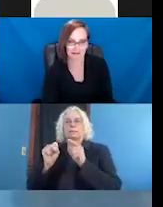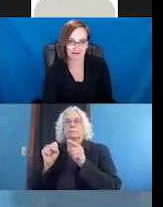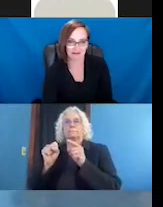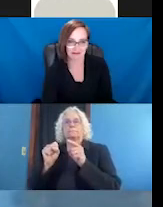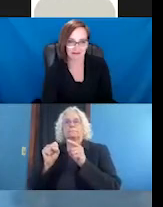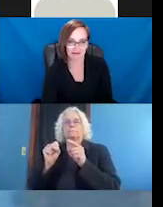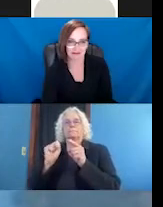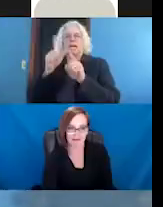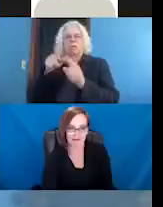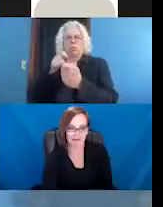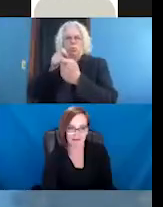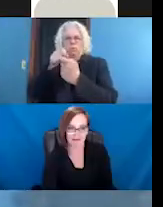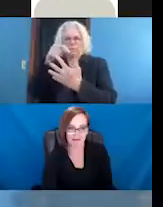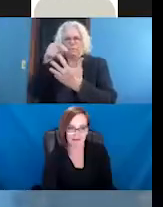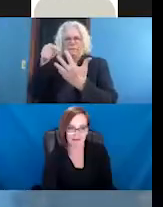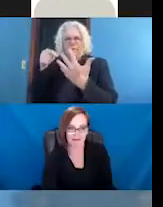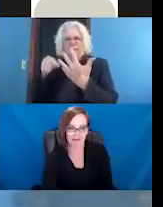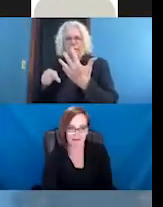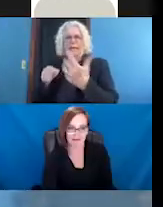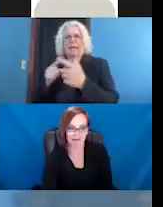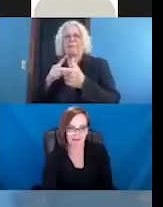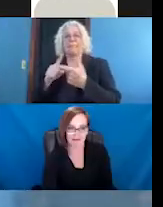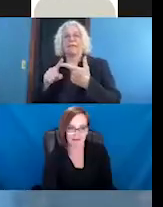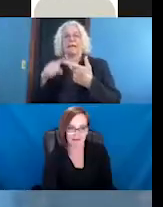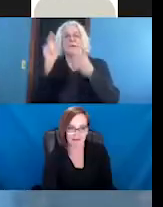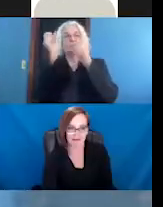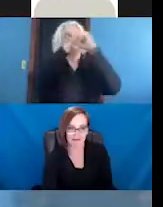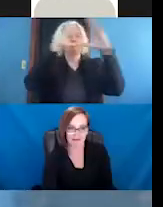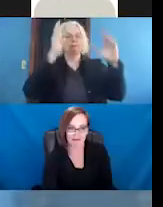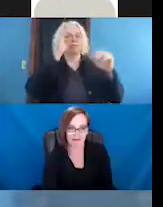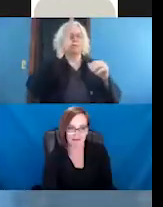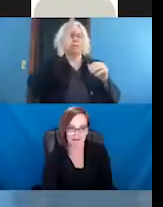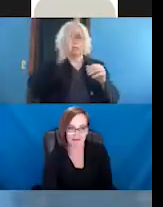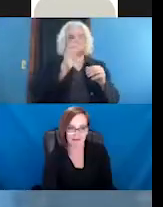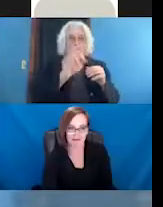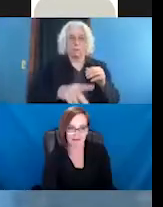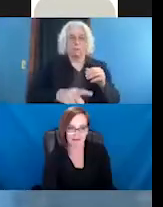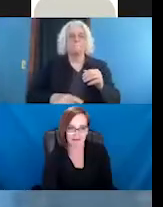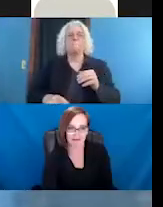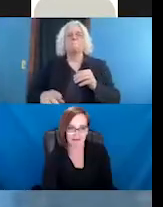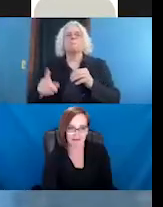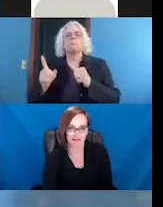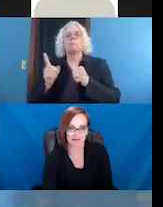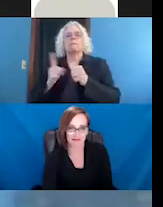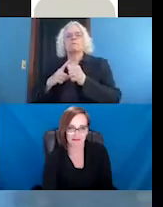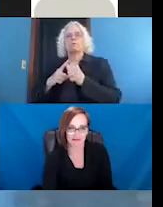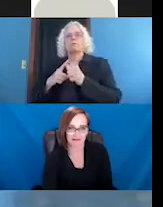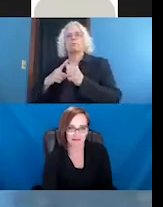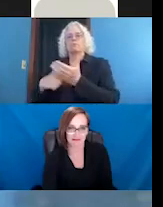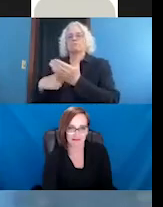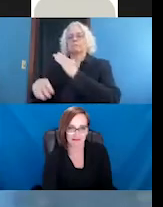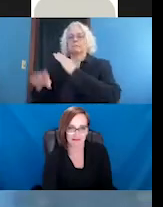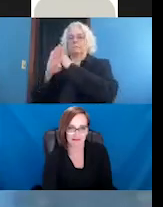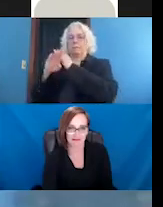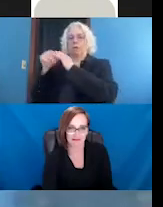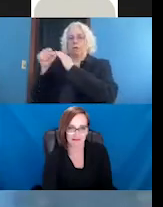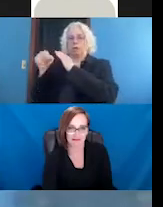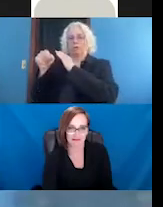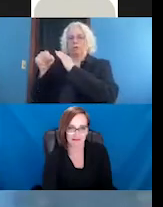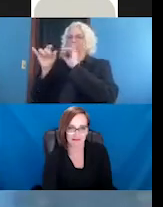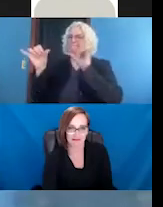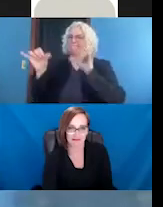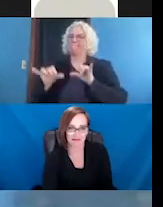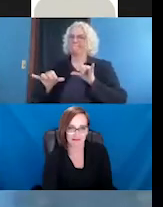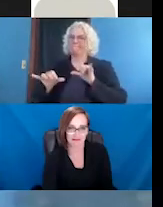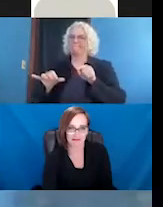want to go a little bit more aspirational in terms of what we can accomplish. I think there's some clear barriers in kind of how our system works that leave